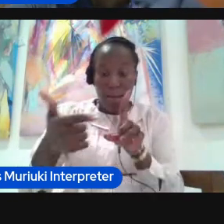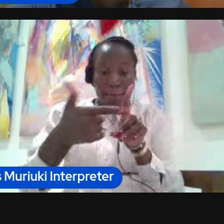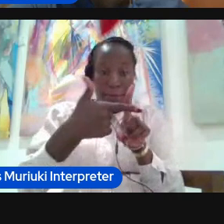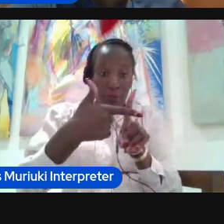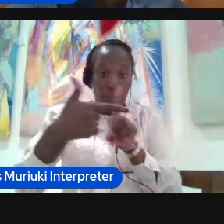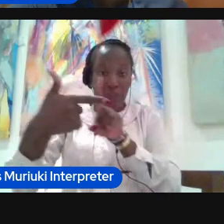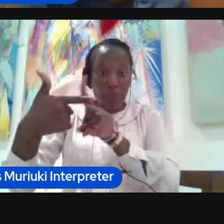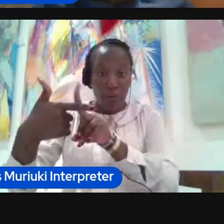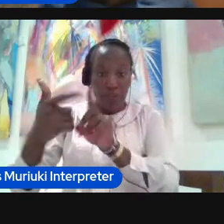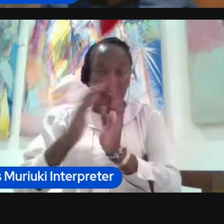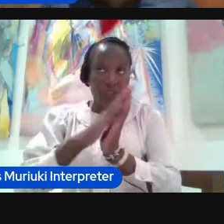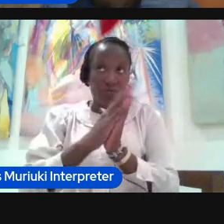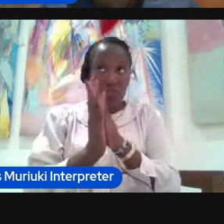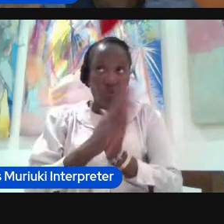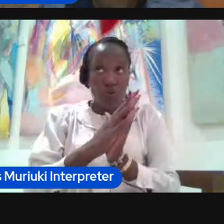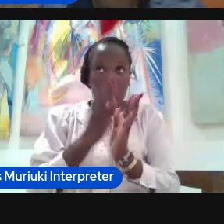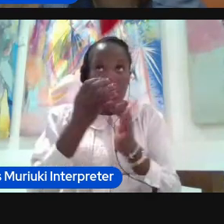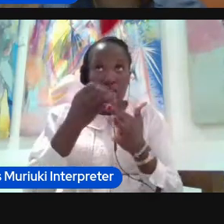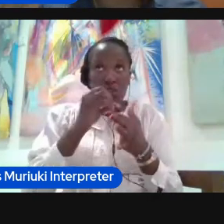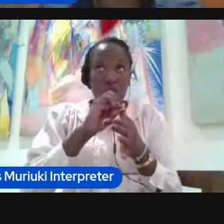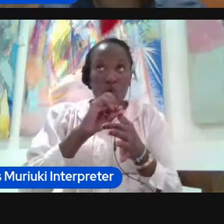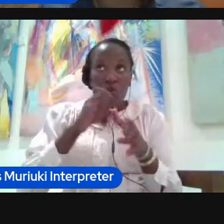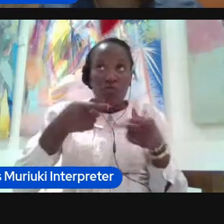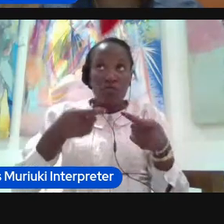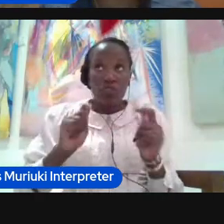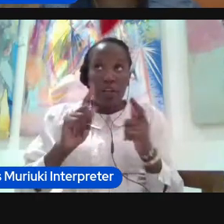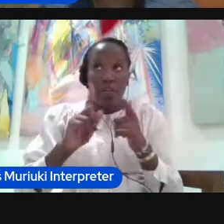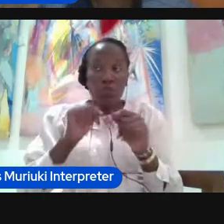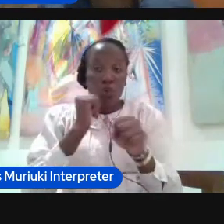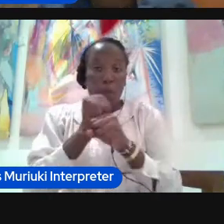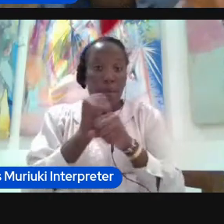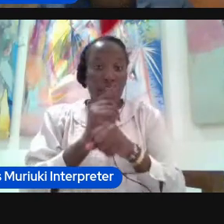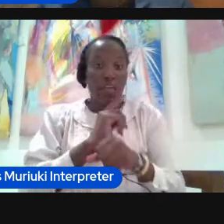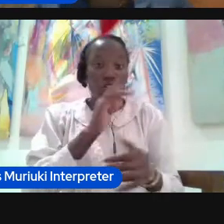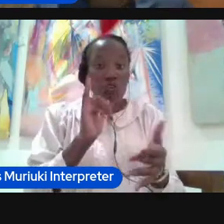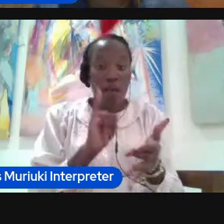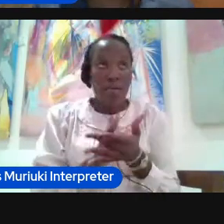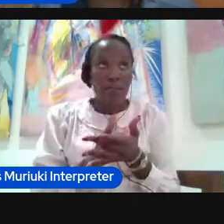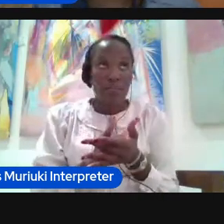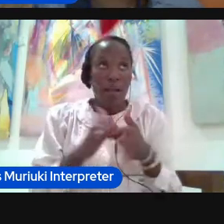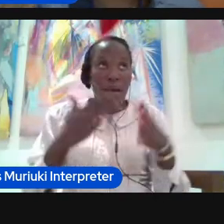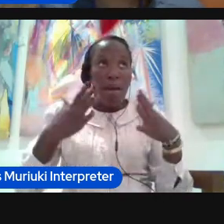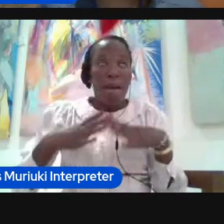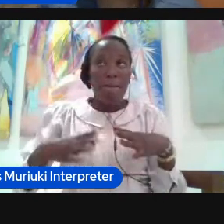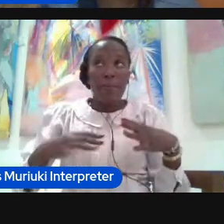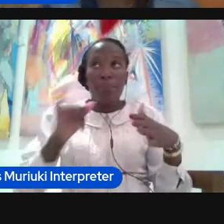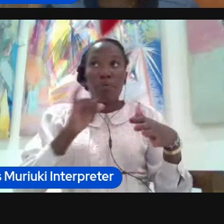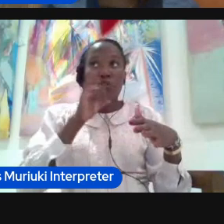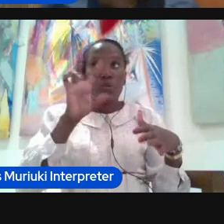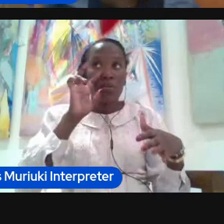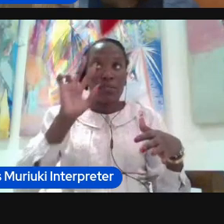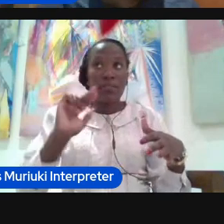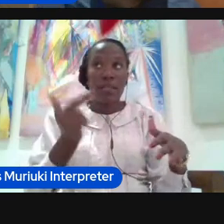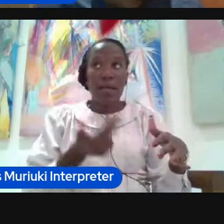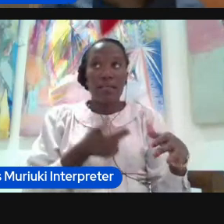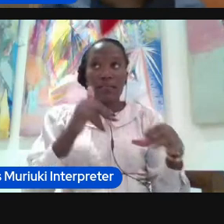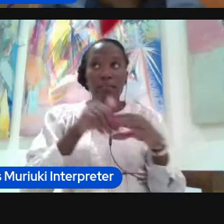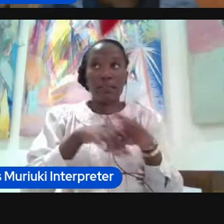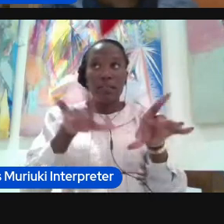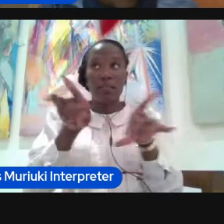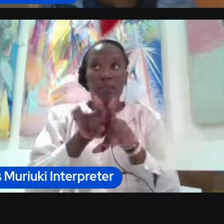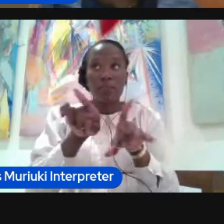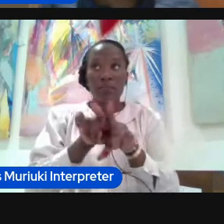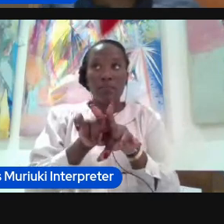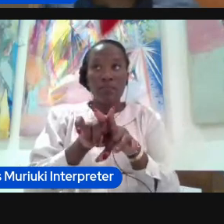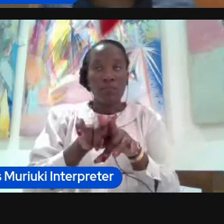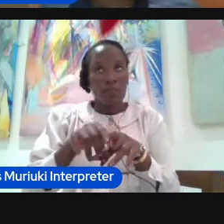stories or stories of triumph to just ensure that people do not see us in the same